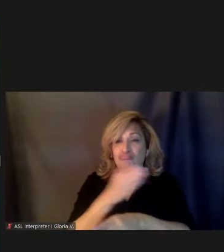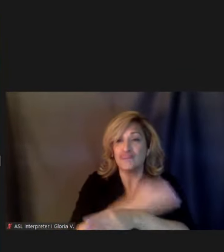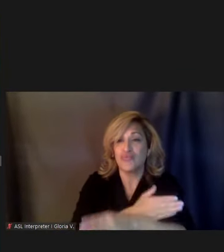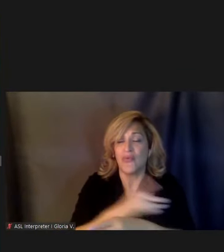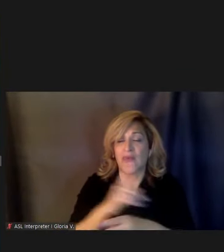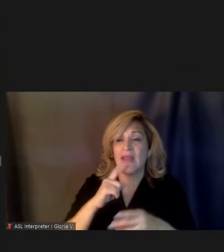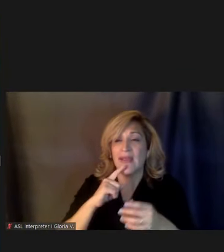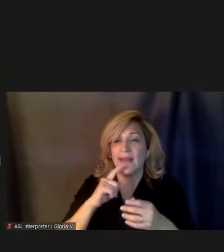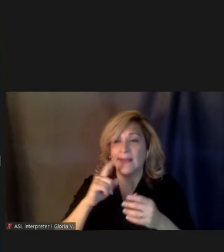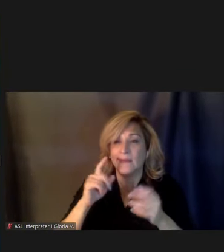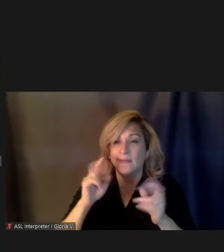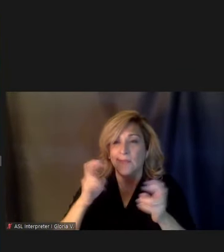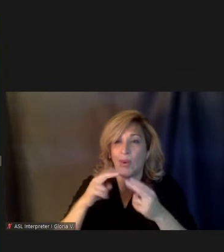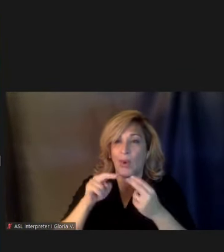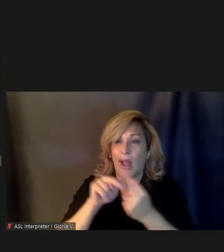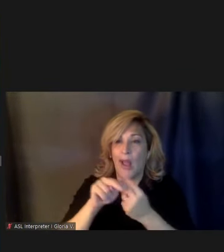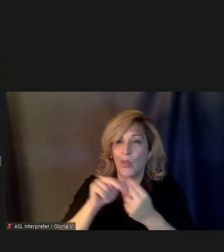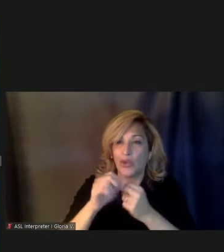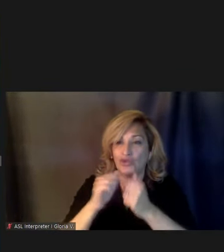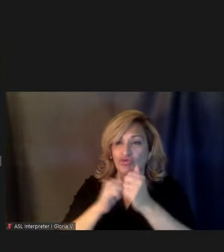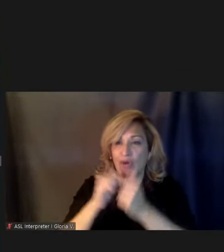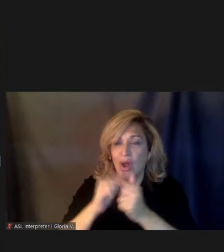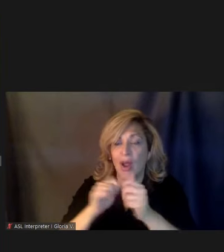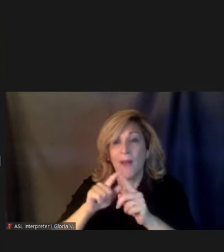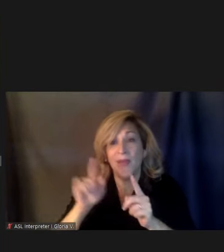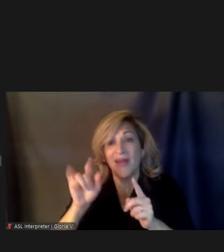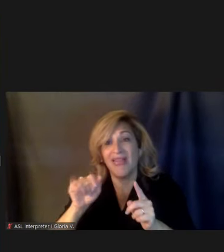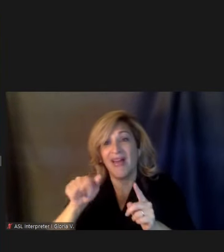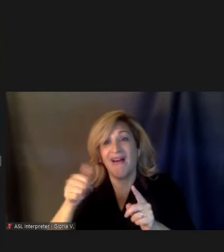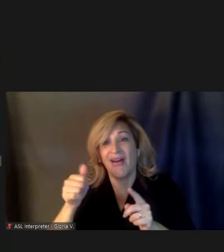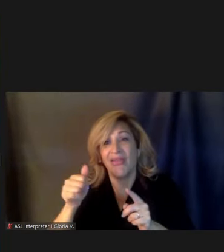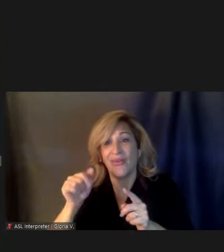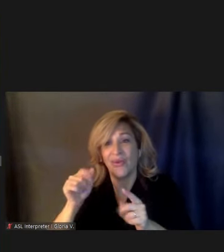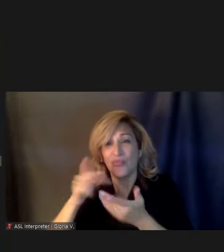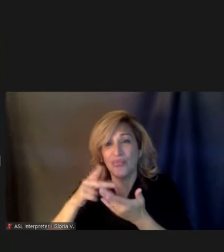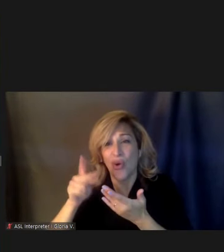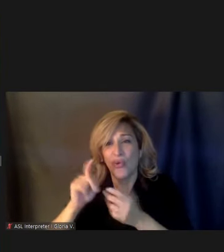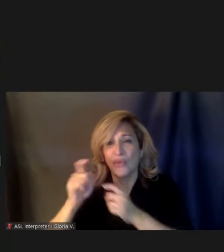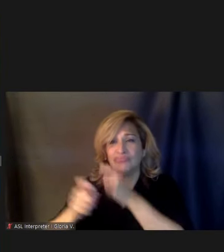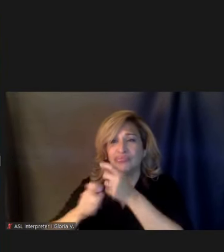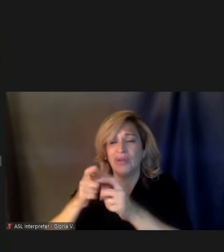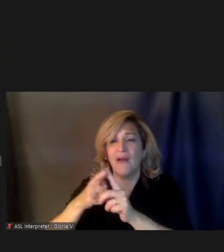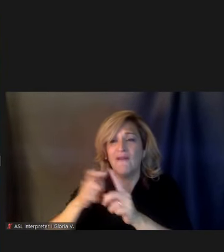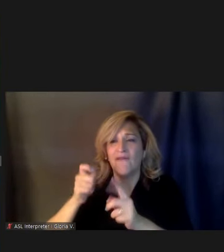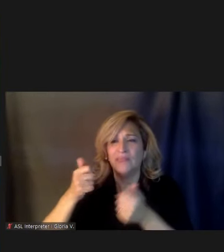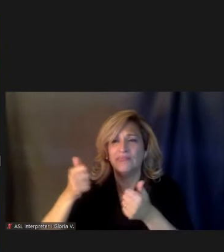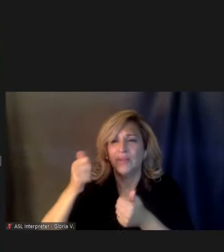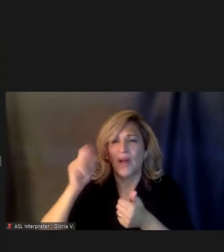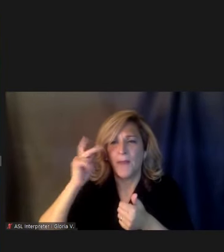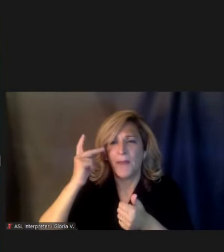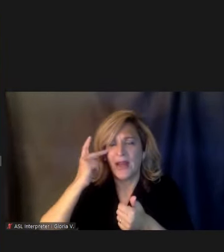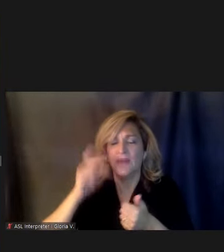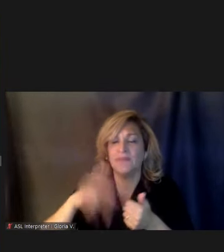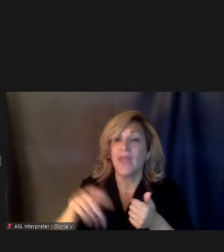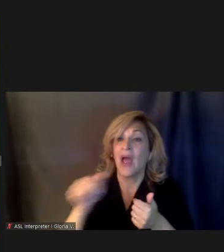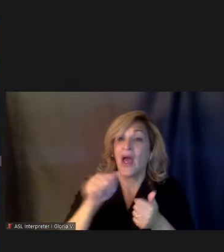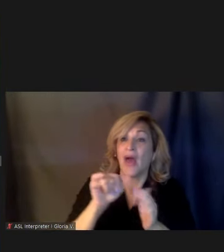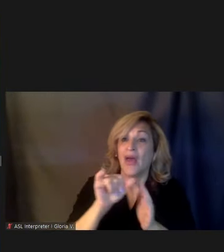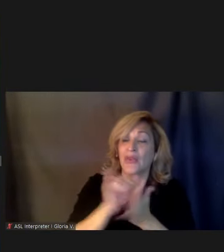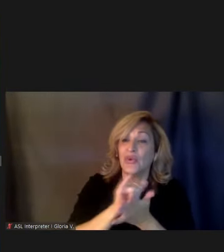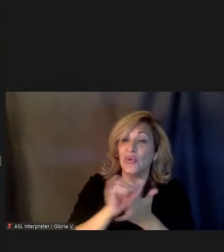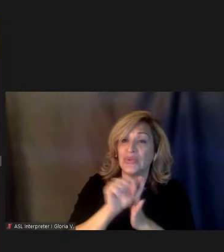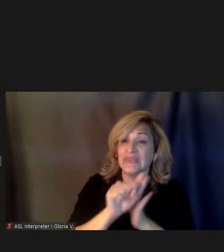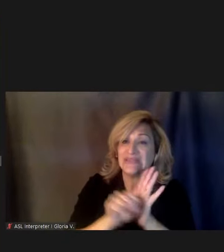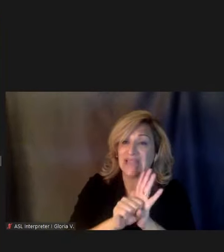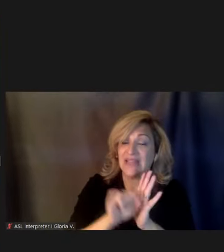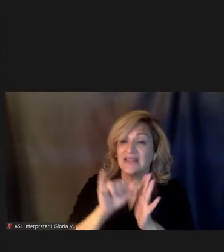infrastructure, but is regularly raided by our elected officials for other programs. In New York City, there's a commercial vehicle tax, which imposes up to